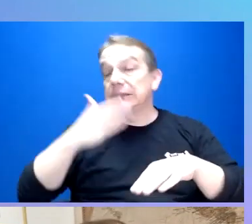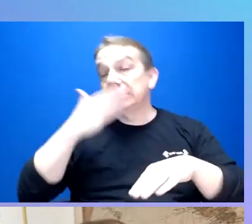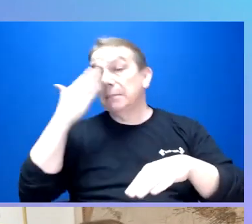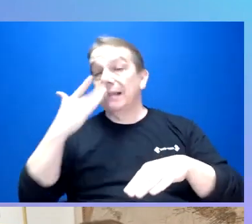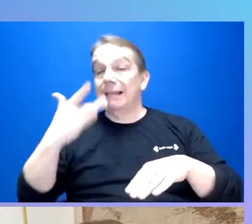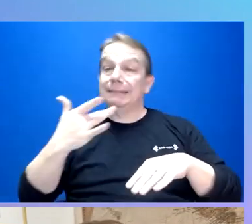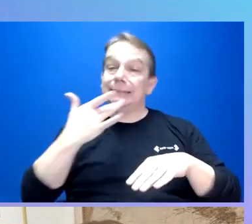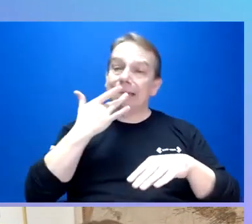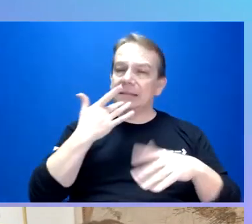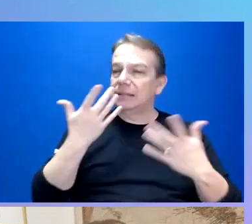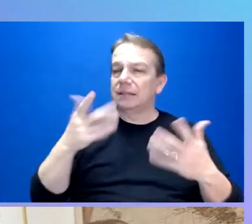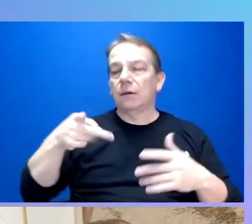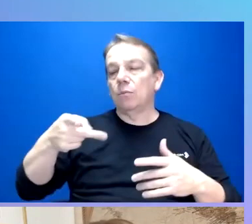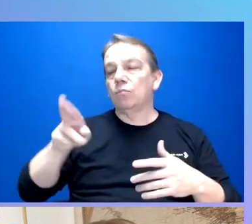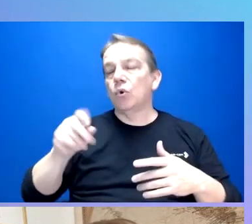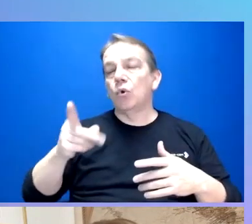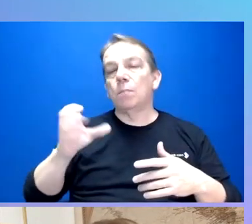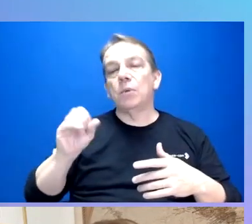or proprioception.